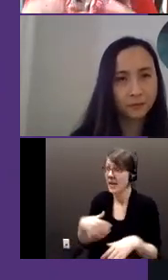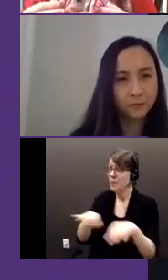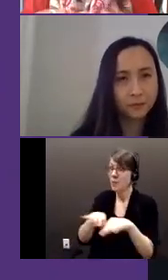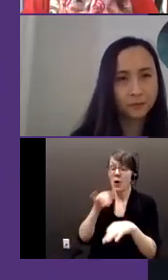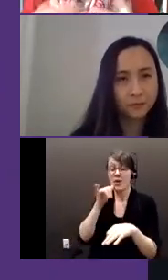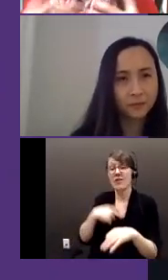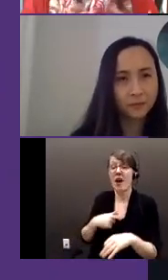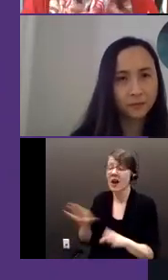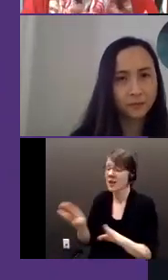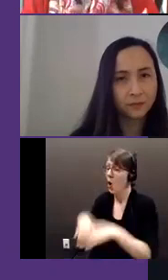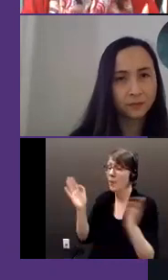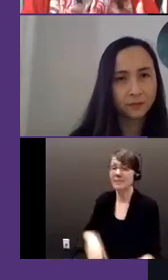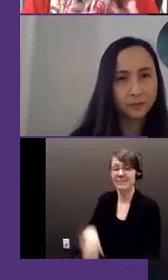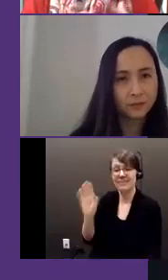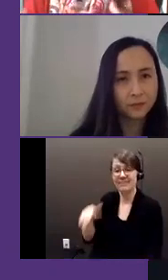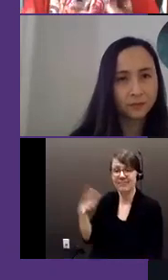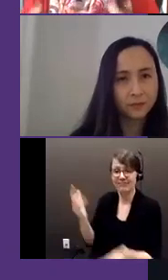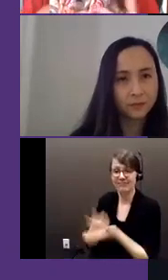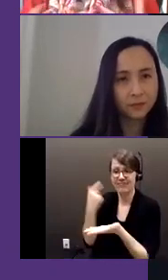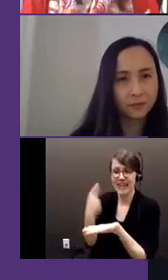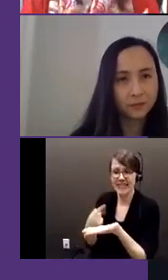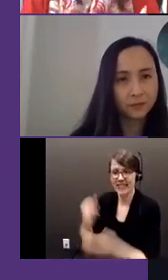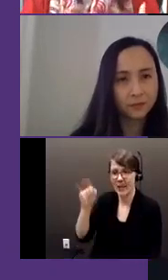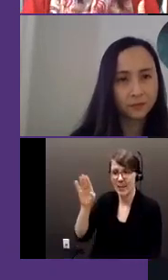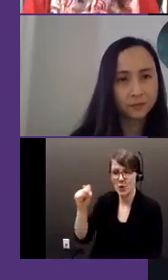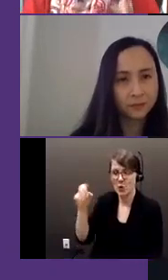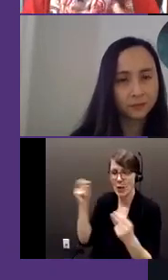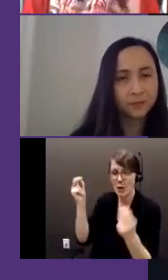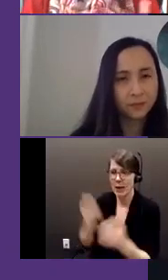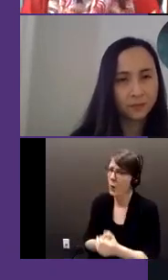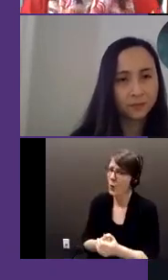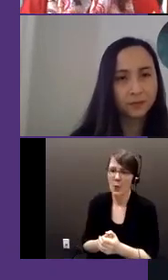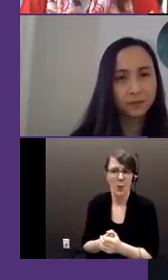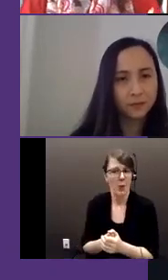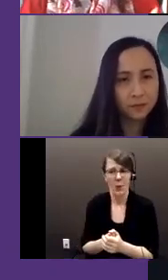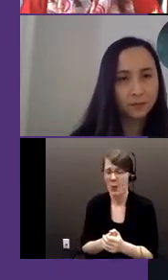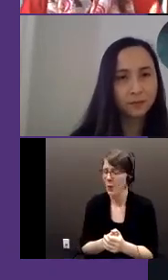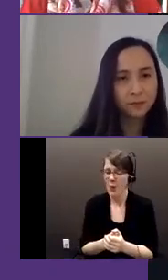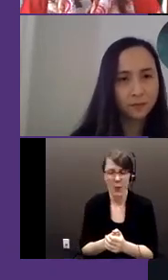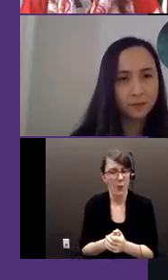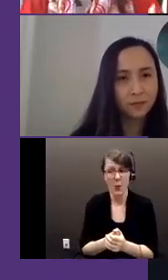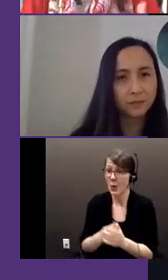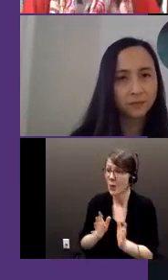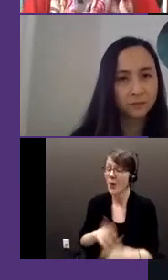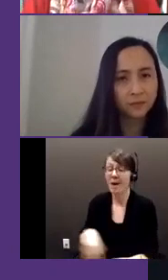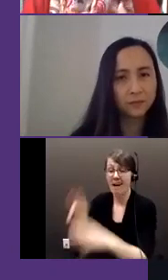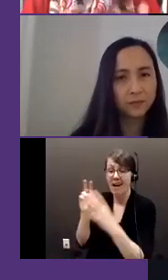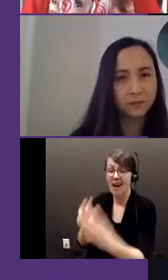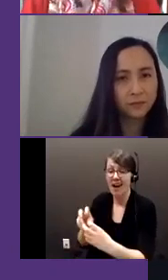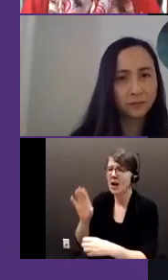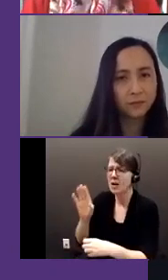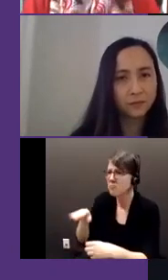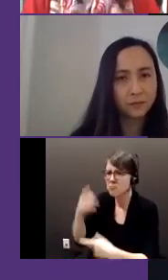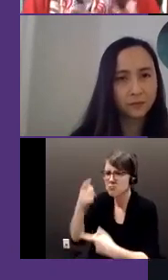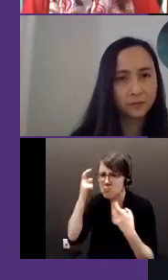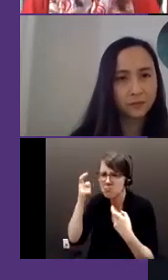We don't meet with somebody, we don't start to talk with somebody and immediately start to ask them questions about what happened